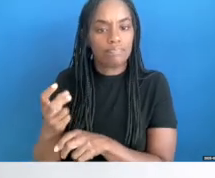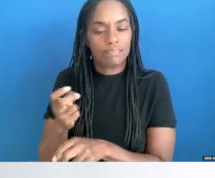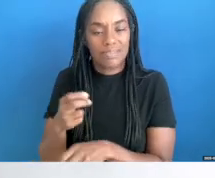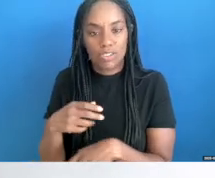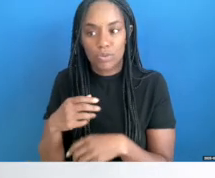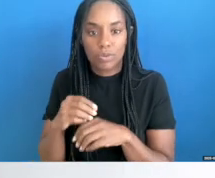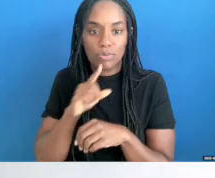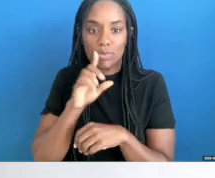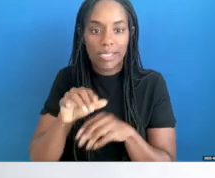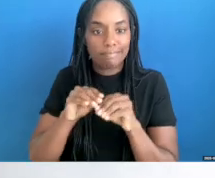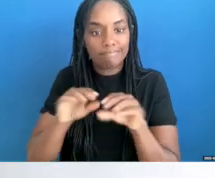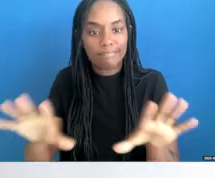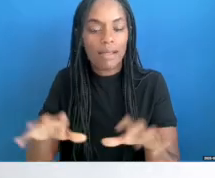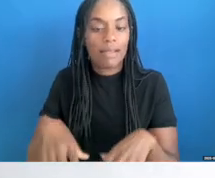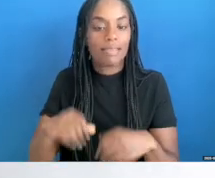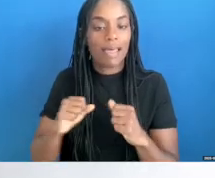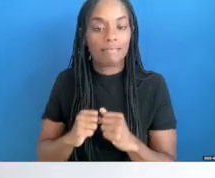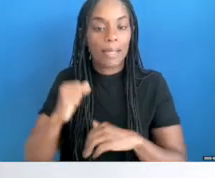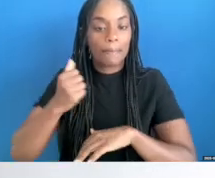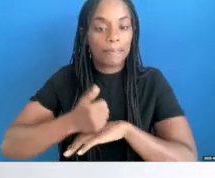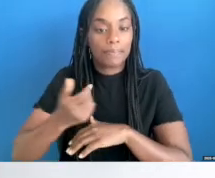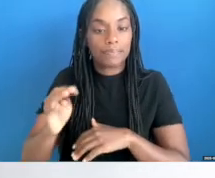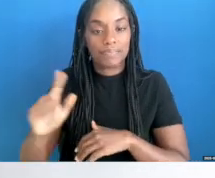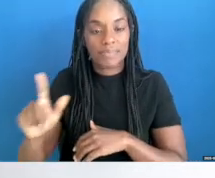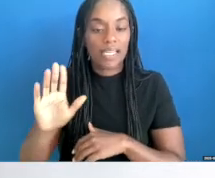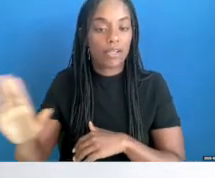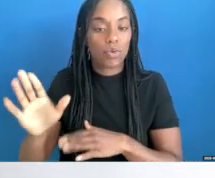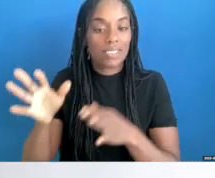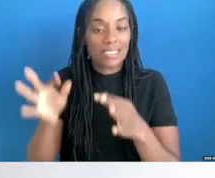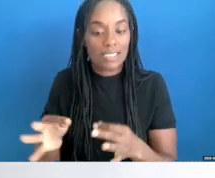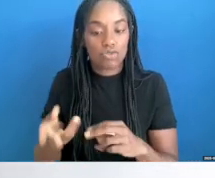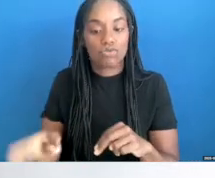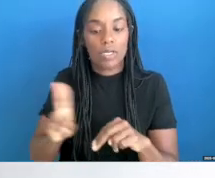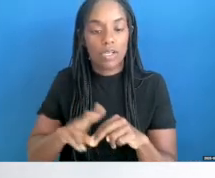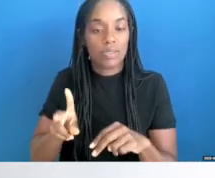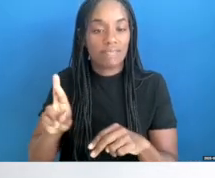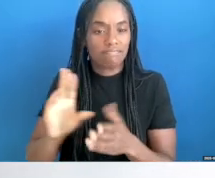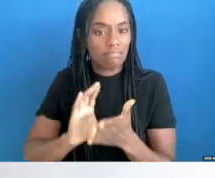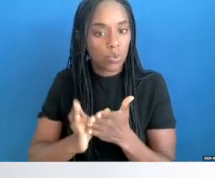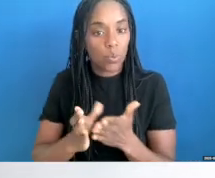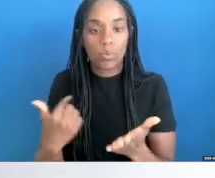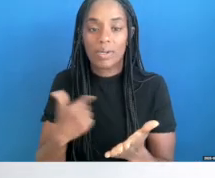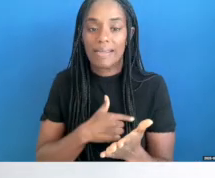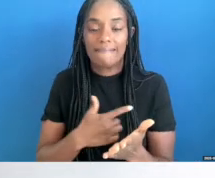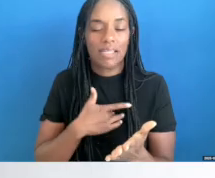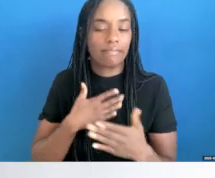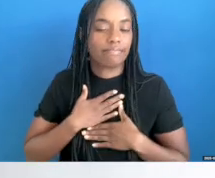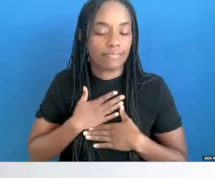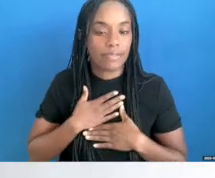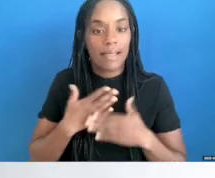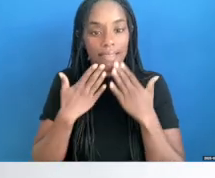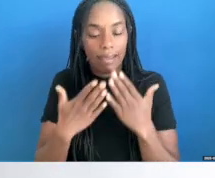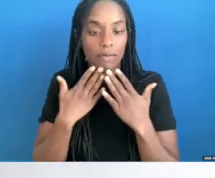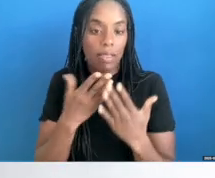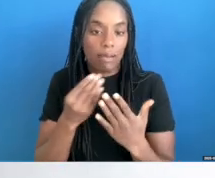implementation manual and your decision to increase the voucher amounts. We are very grateful and definitely support that